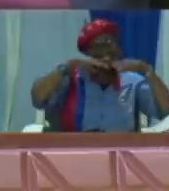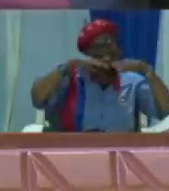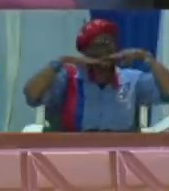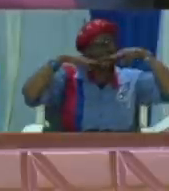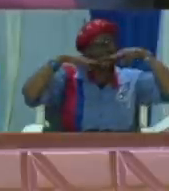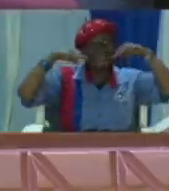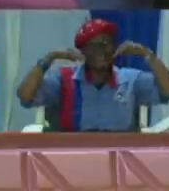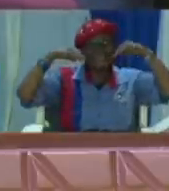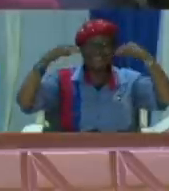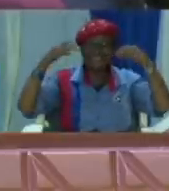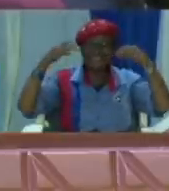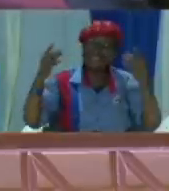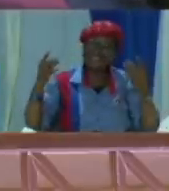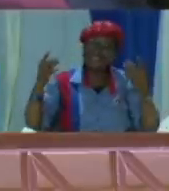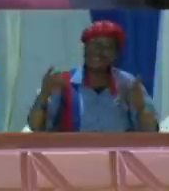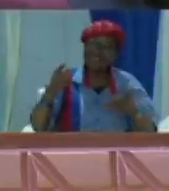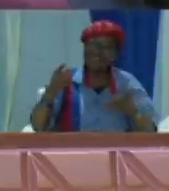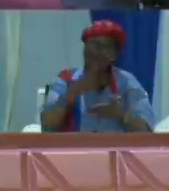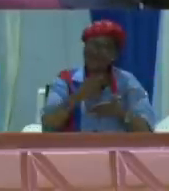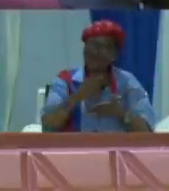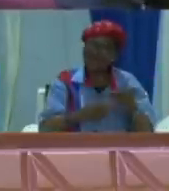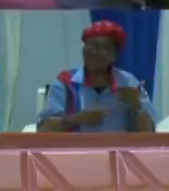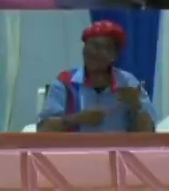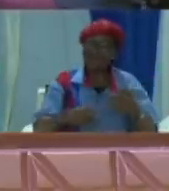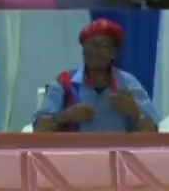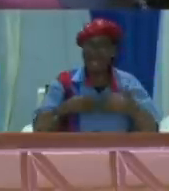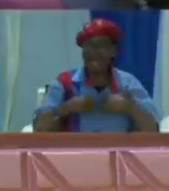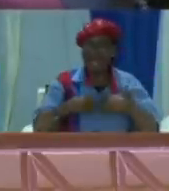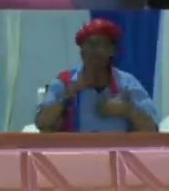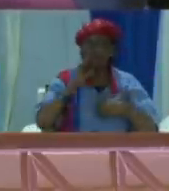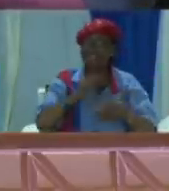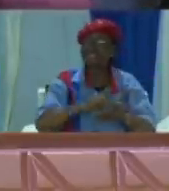Smiling. What was destroyed had been